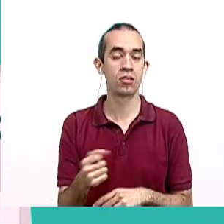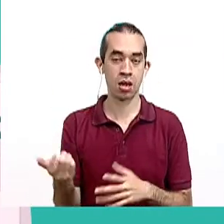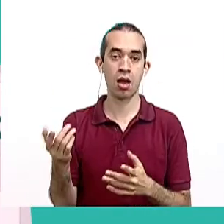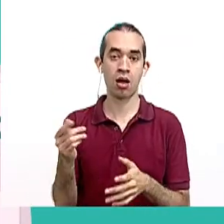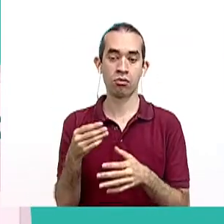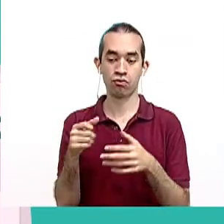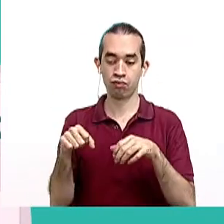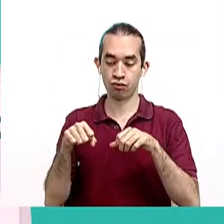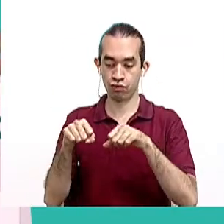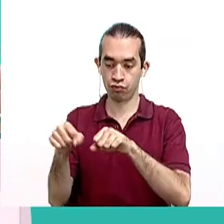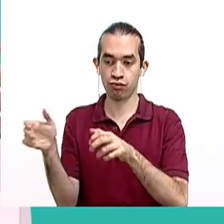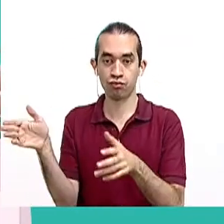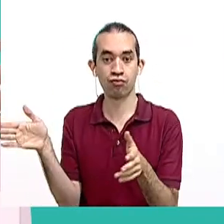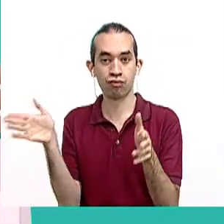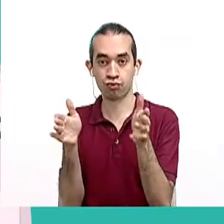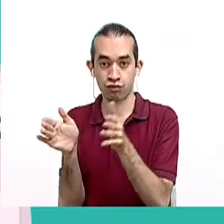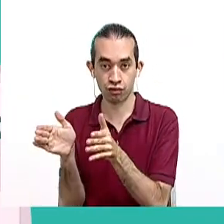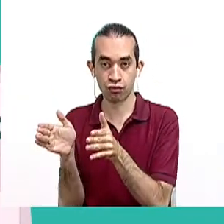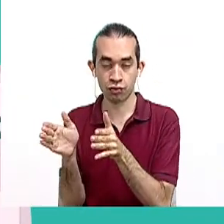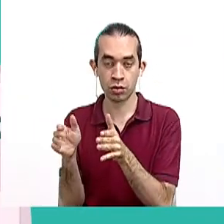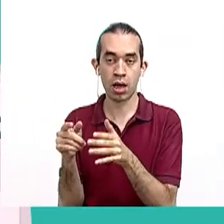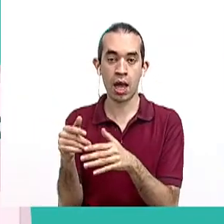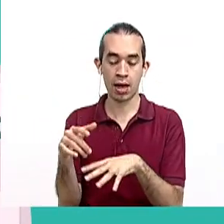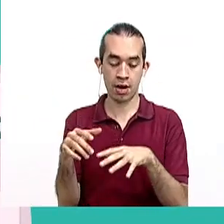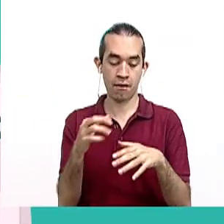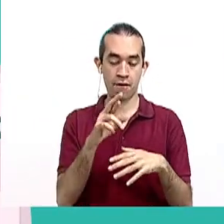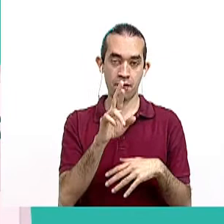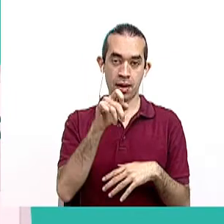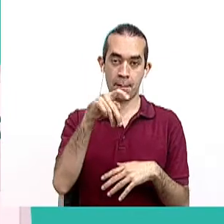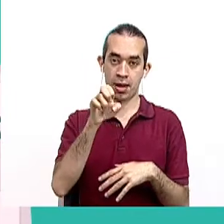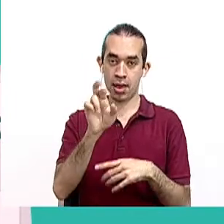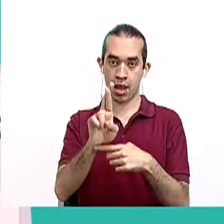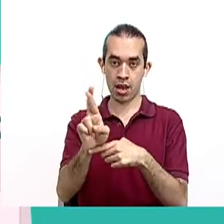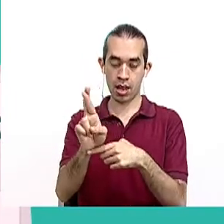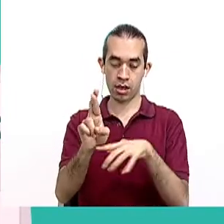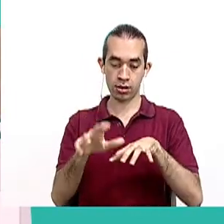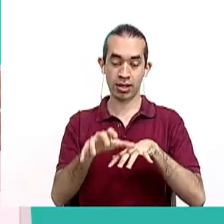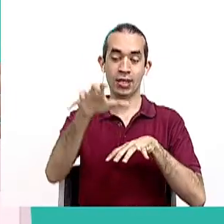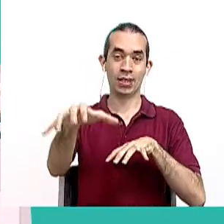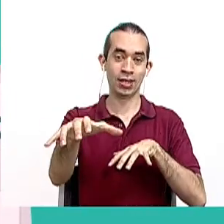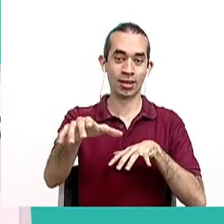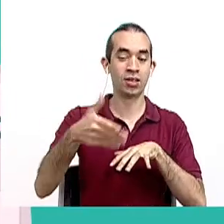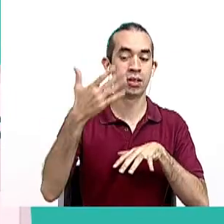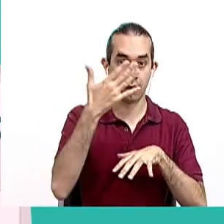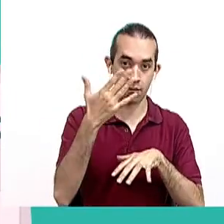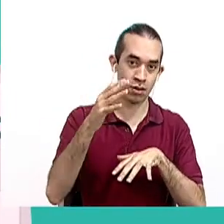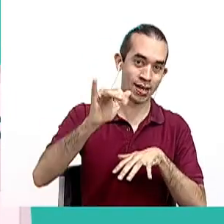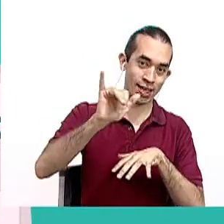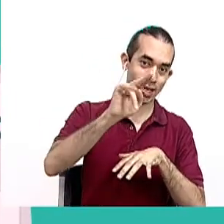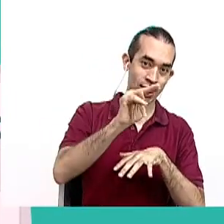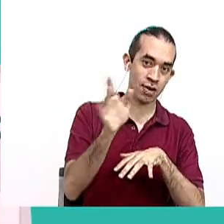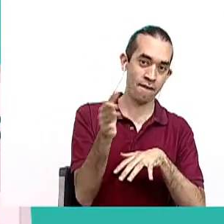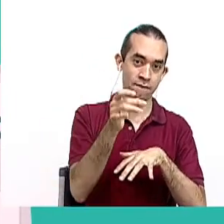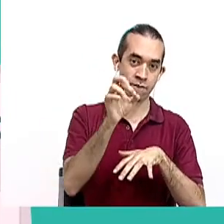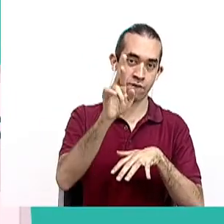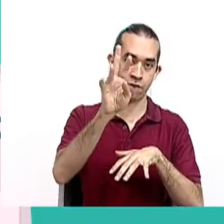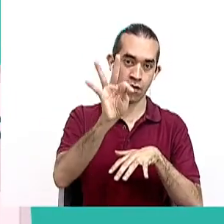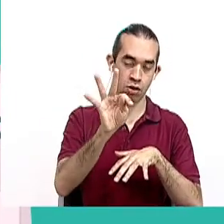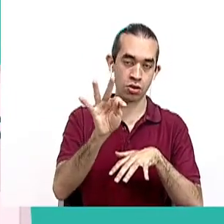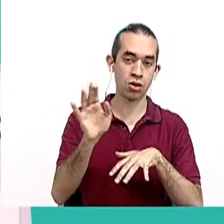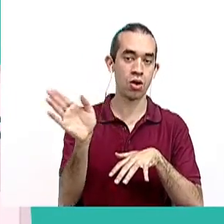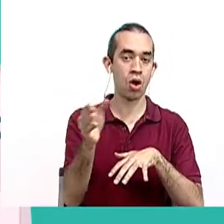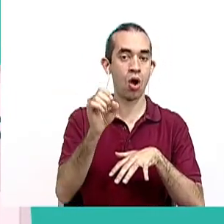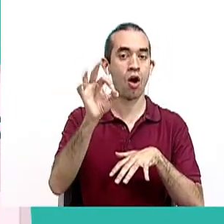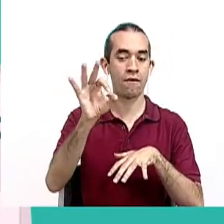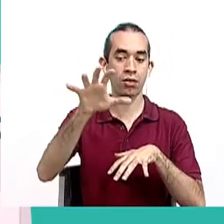store in front of Repretel. Yes, it's exactly in front of Repretel. And there is also